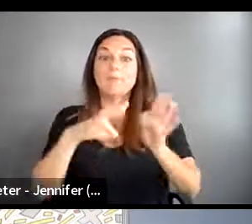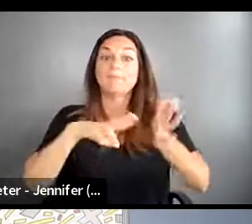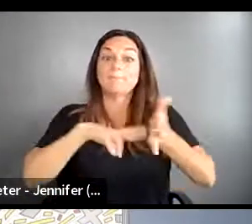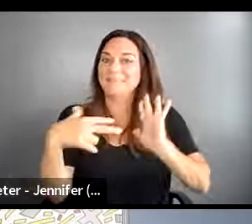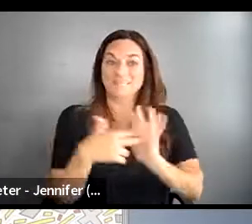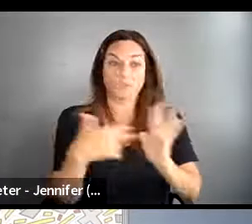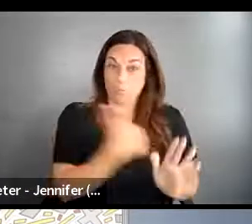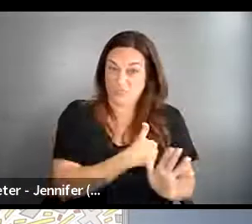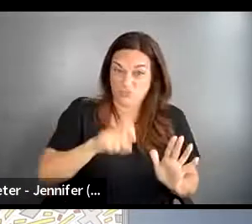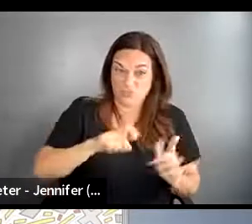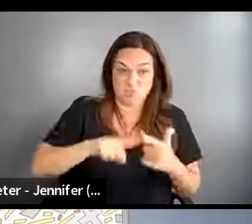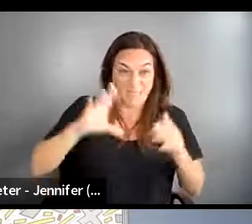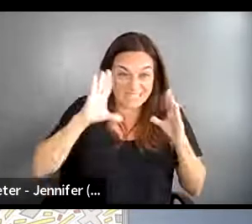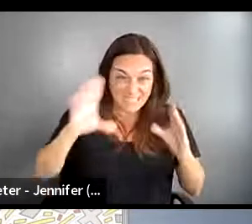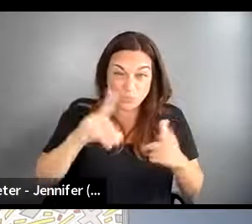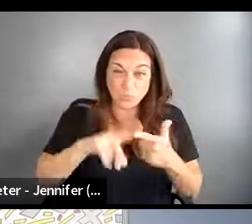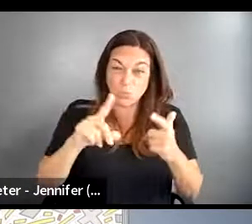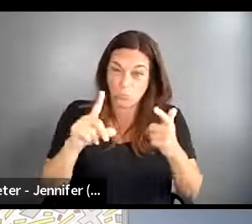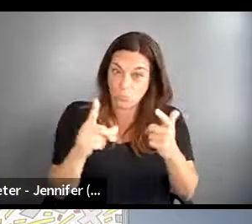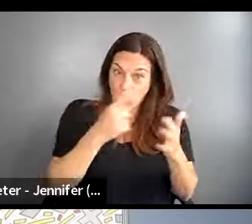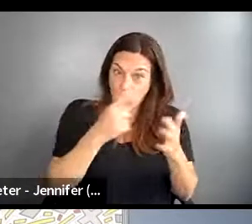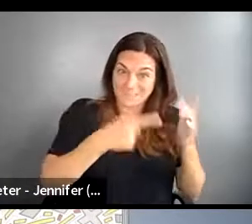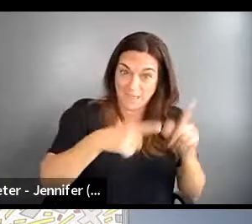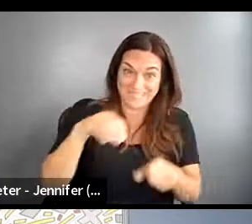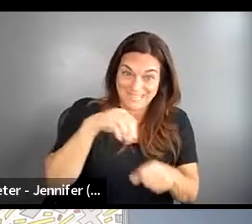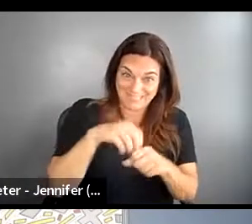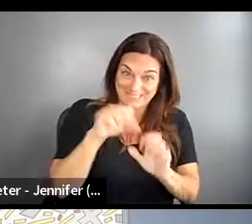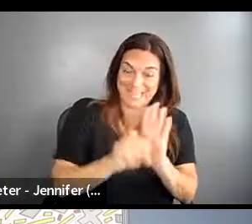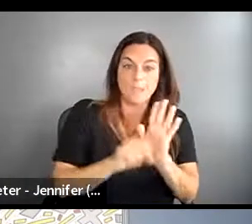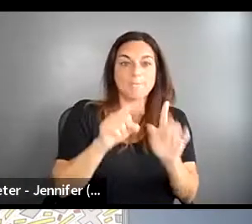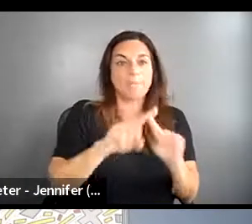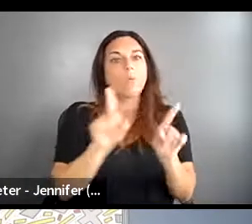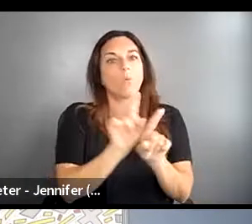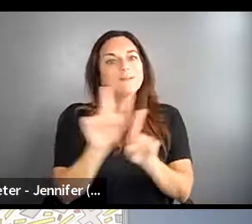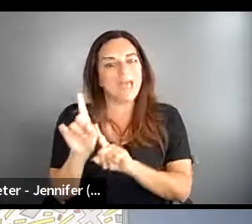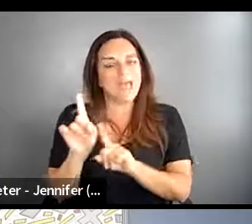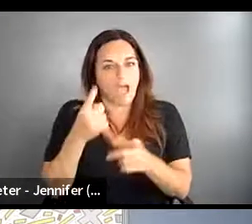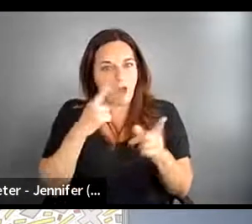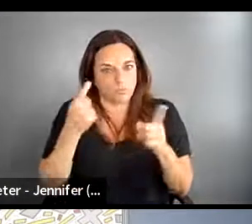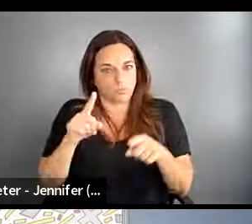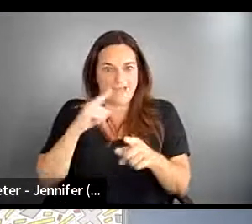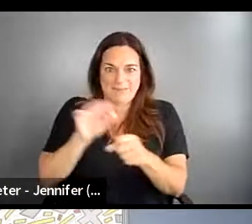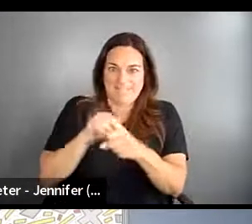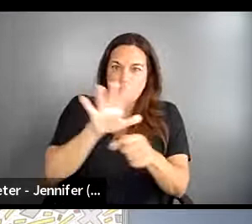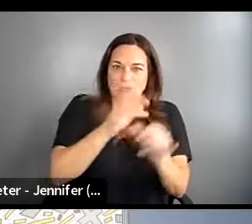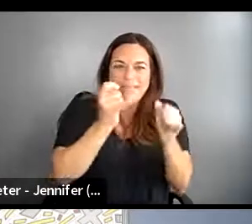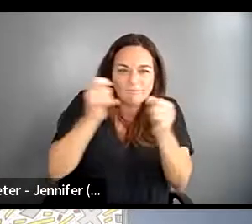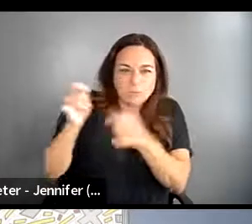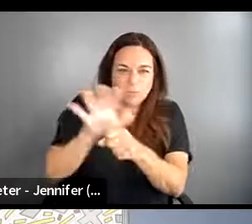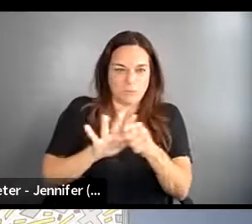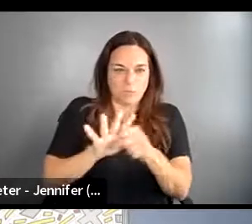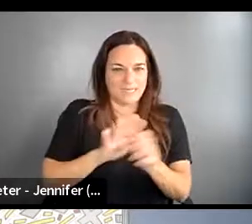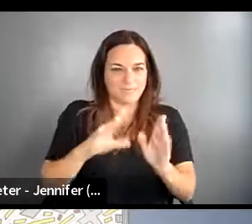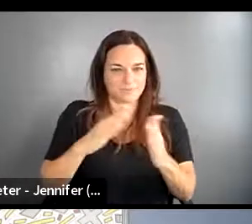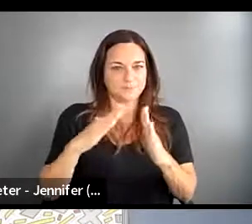not only be paying attention to what's happening around the state, but what's happening in your individual communities.